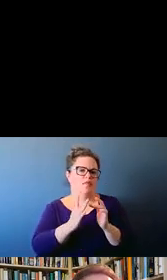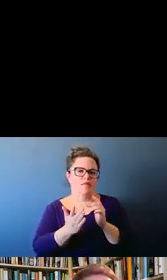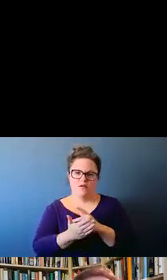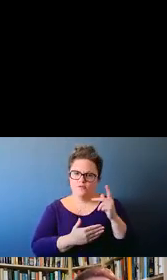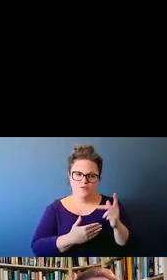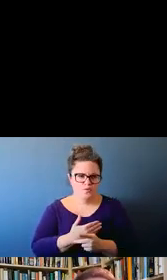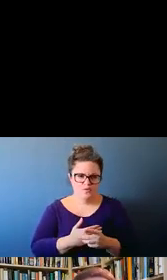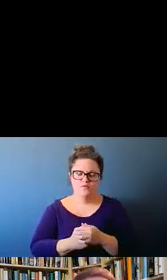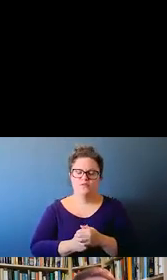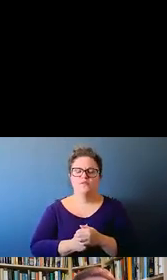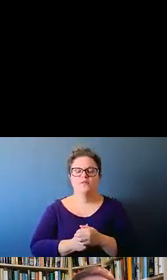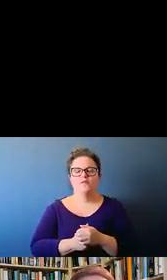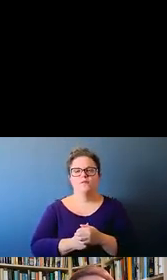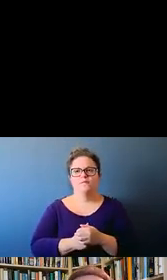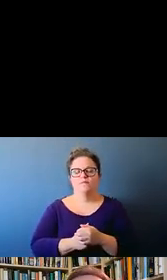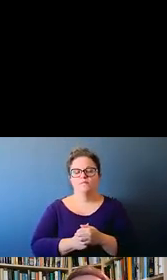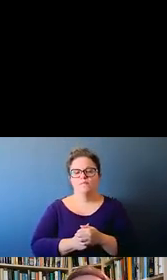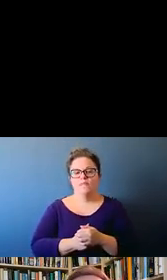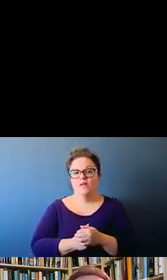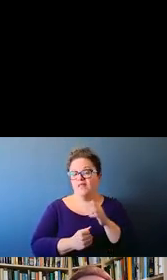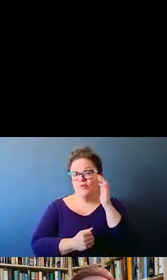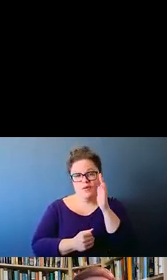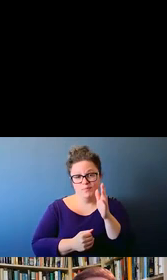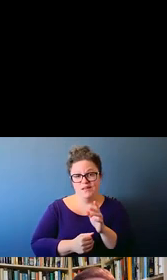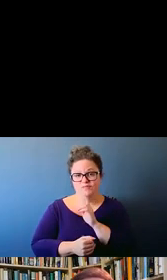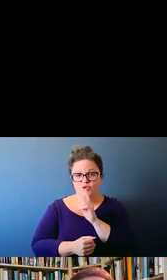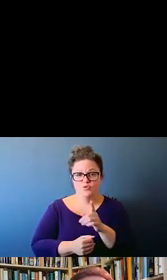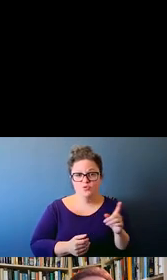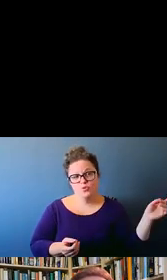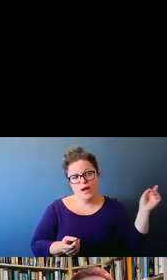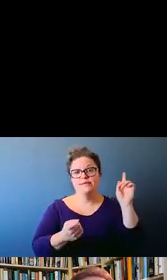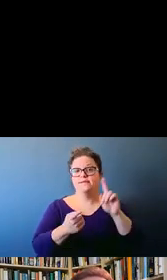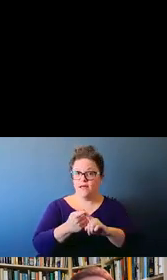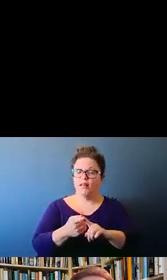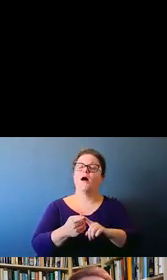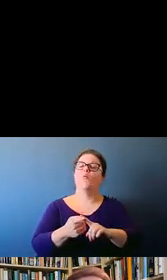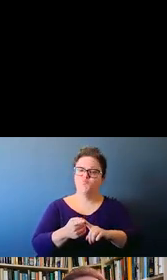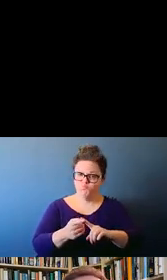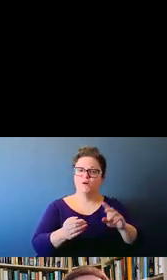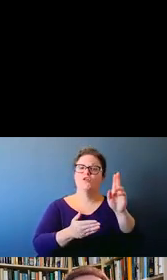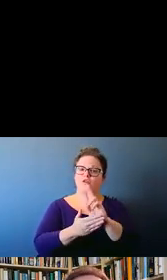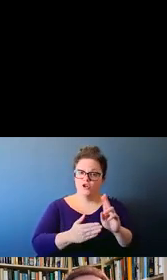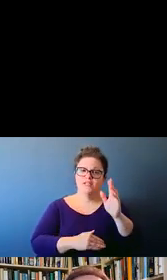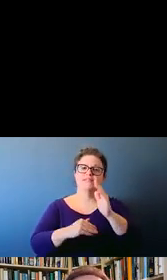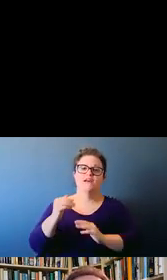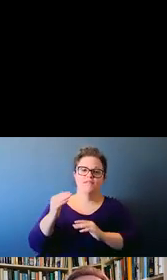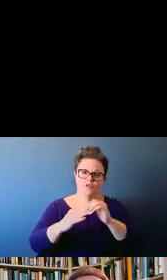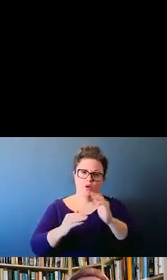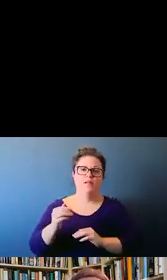will be the case until we're comfortable that we can safely have students back in lecture